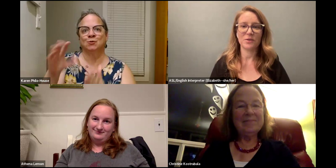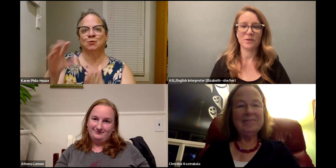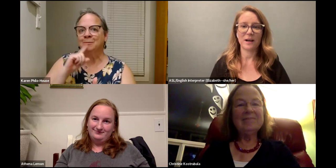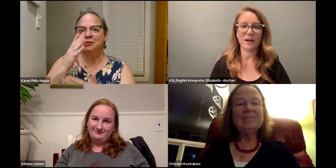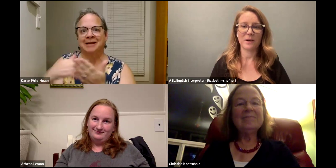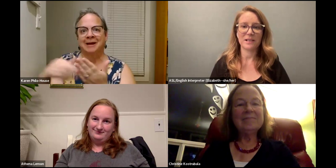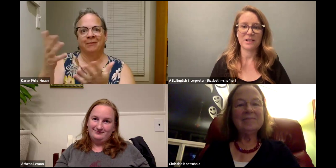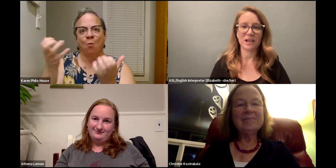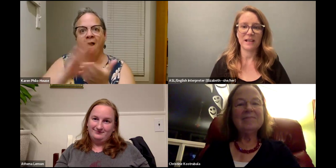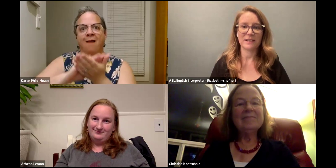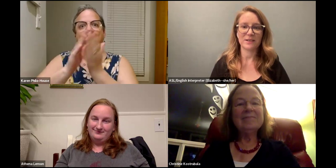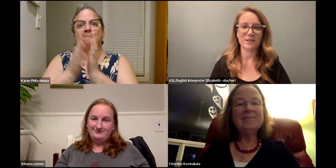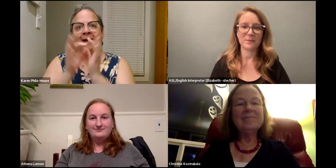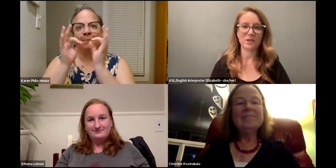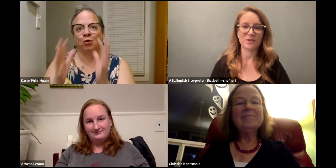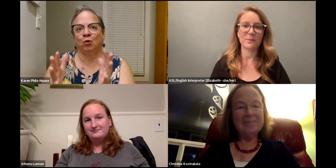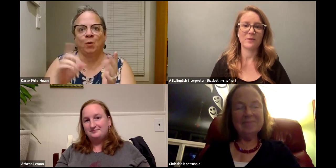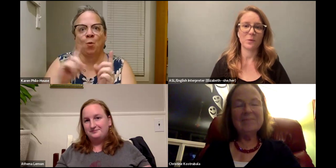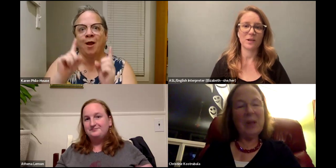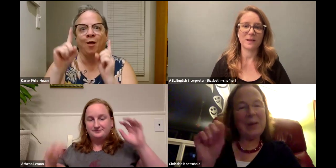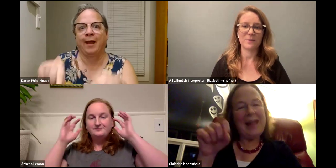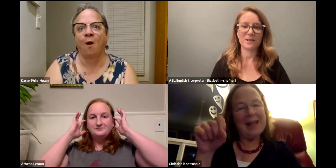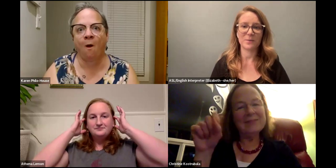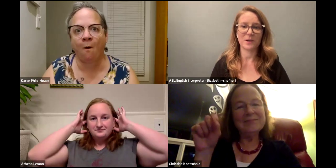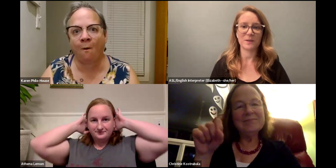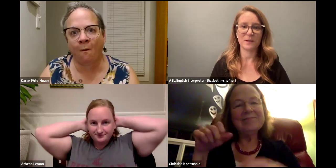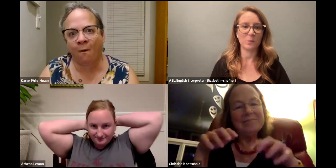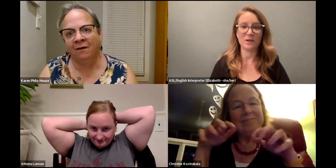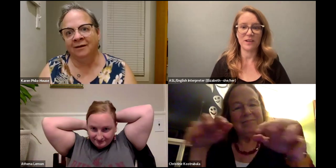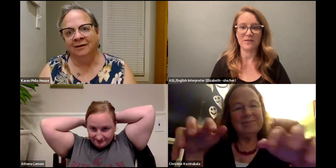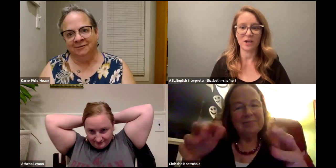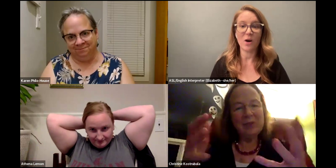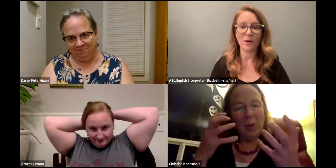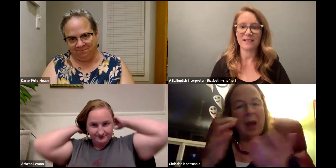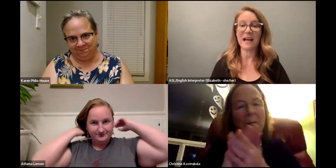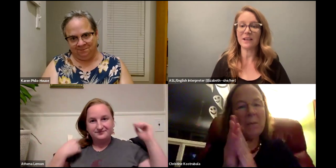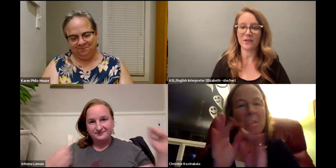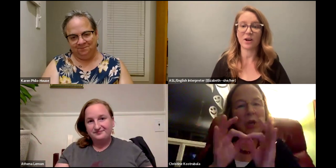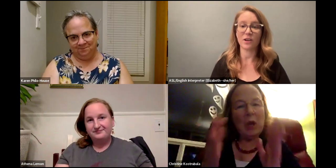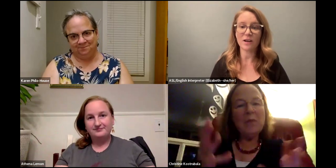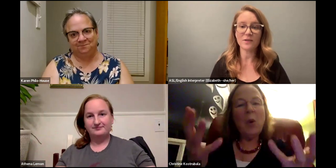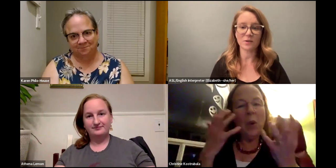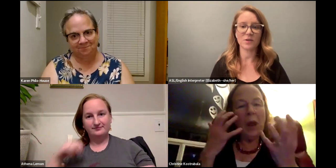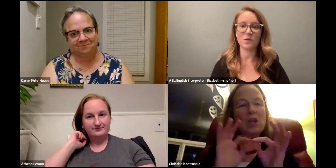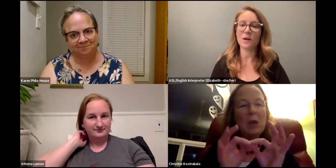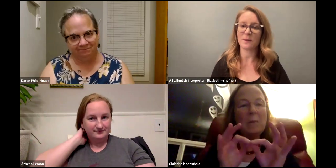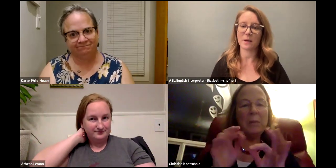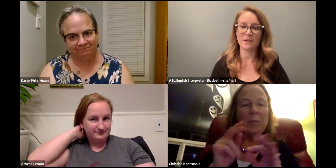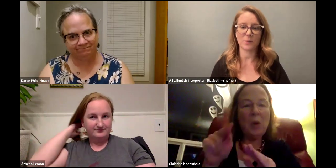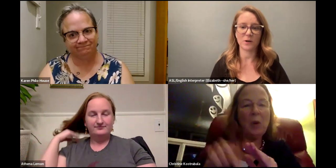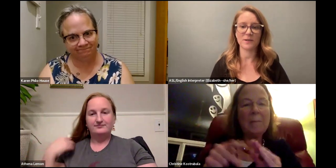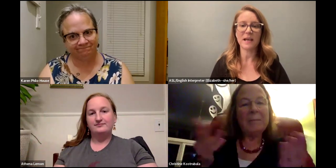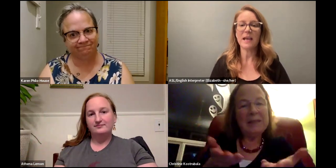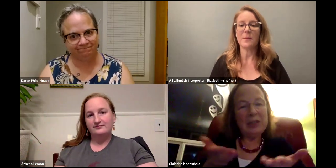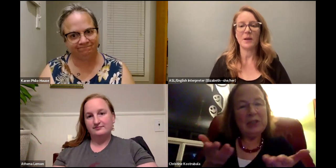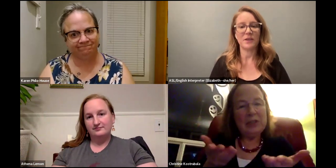sure you are teaching ASL students. I'm sure some of them want to become interpreters, but where do they even go? Exactly. There are a lot of students who do want to